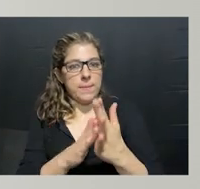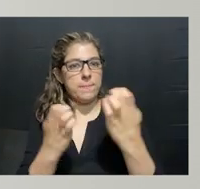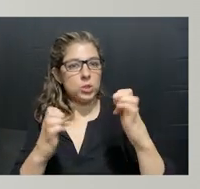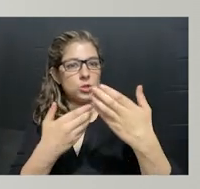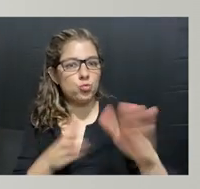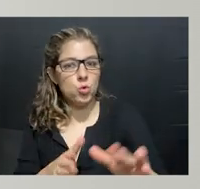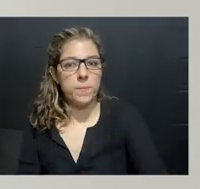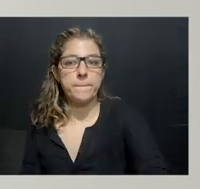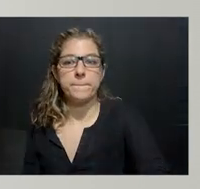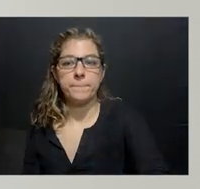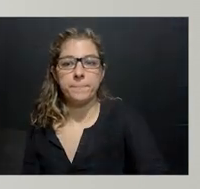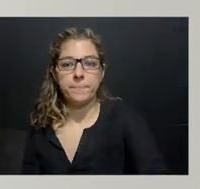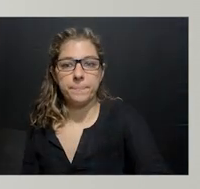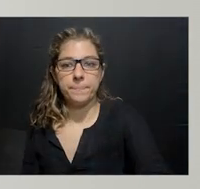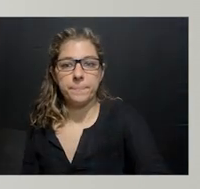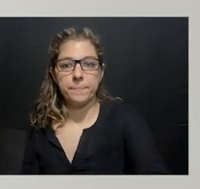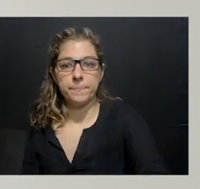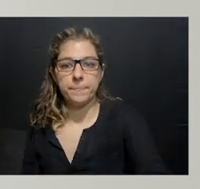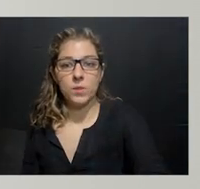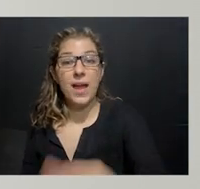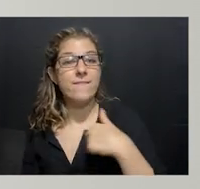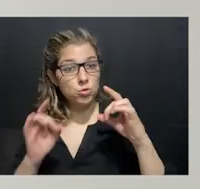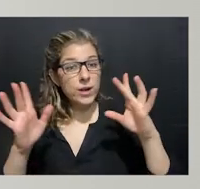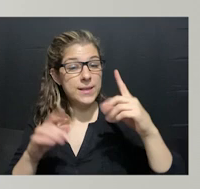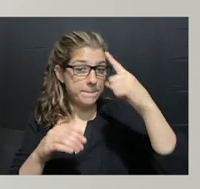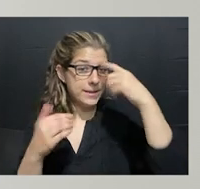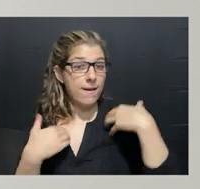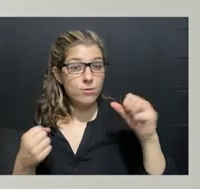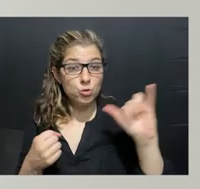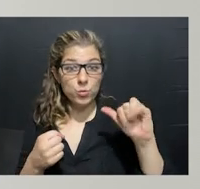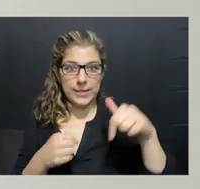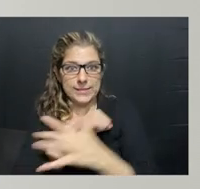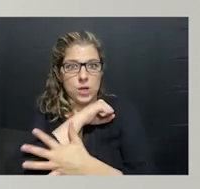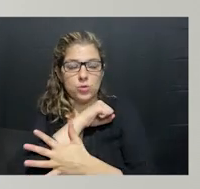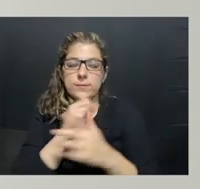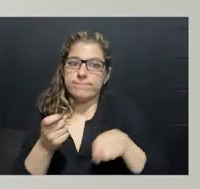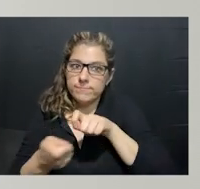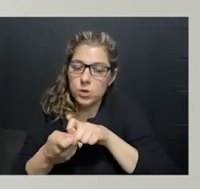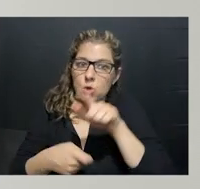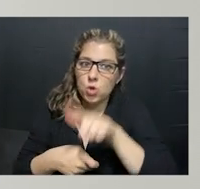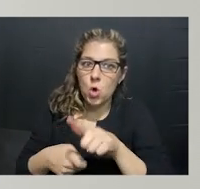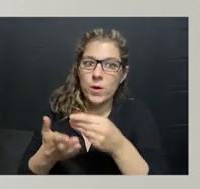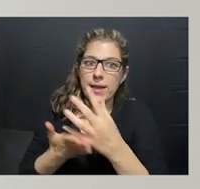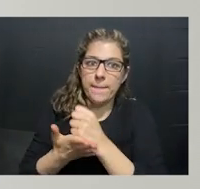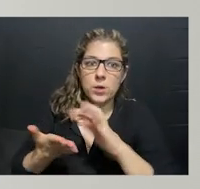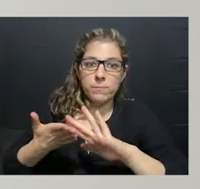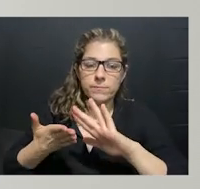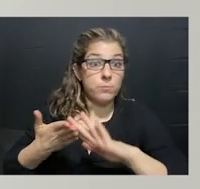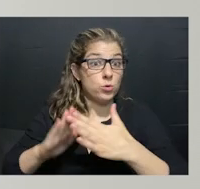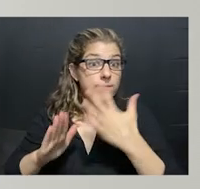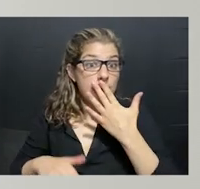room. And we have a profound crisis in mental health care in this country, particularly in low-income communities of